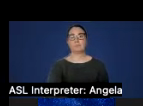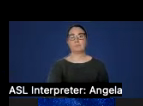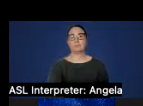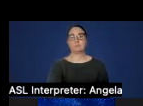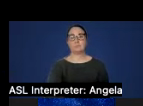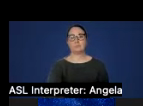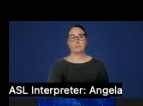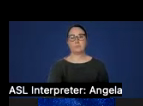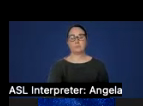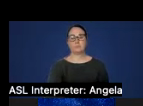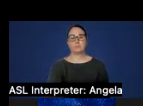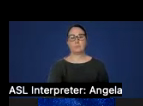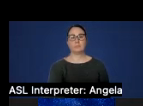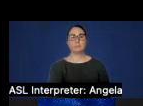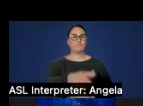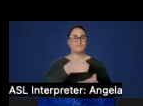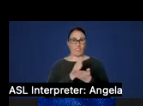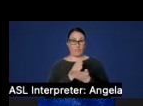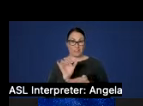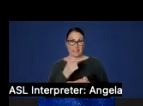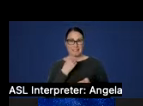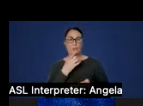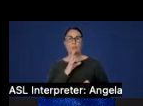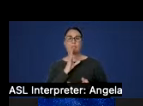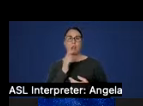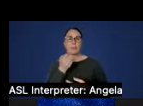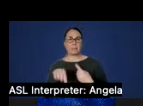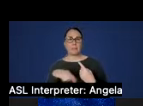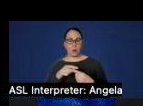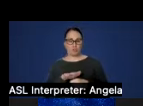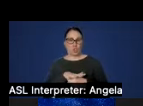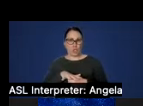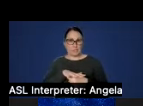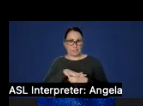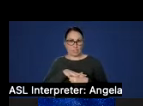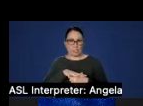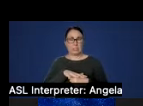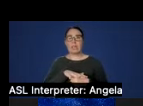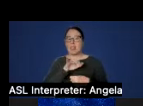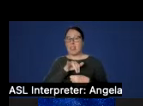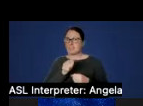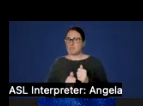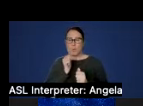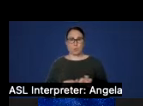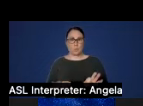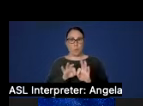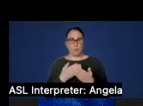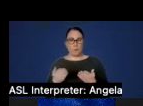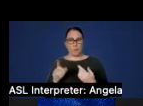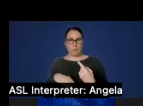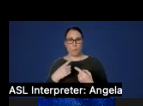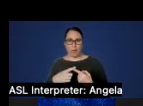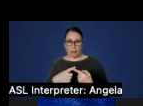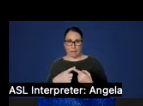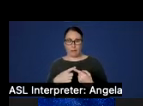All right, so like I said, we were going to talk a little bit about jurisdiction because that's like the most important thing when it comes to like